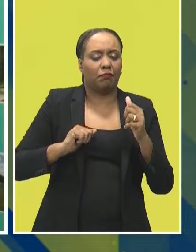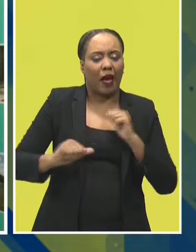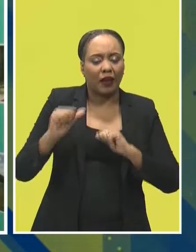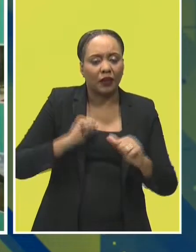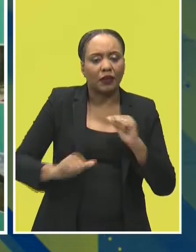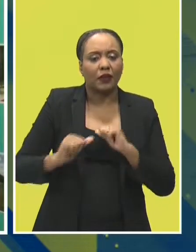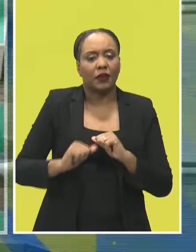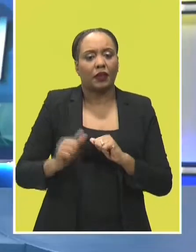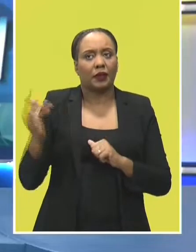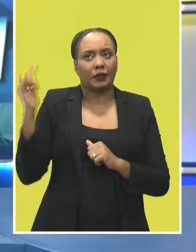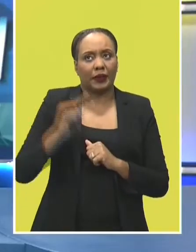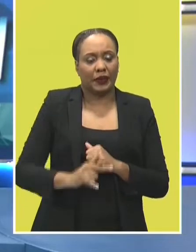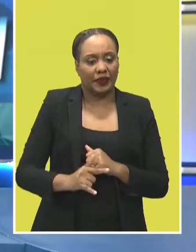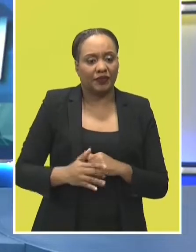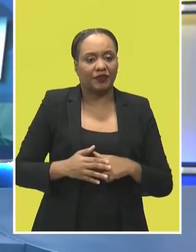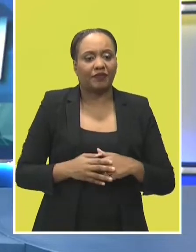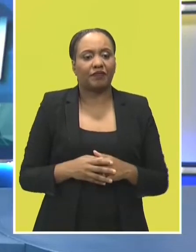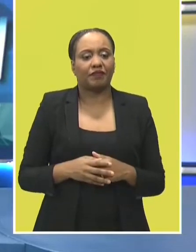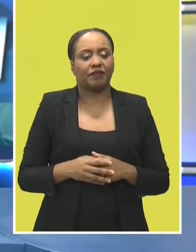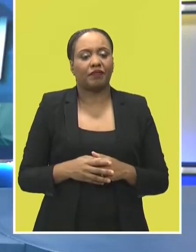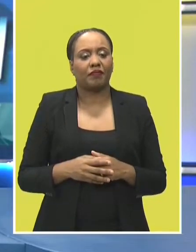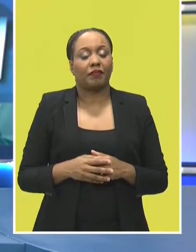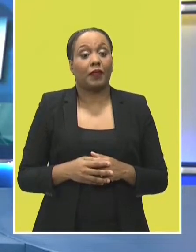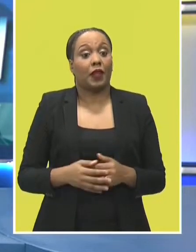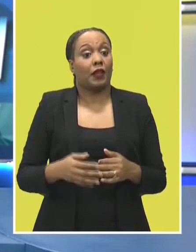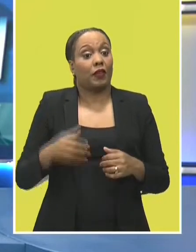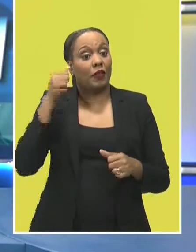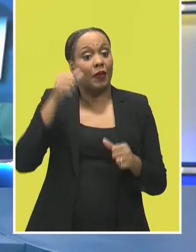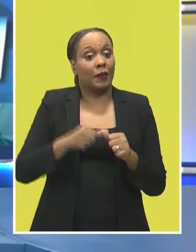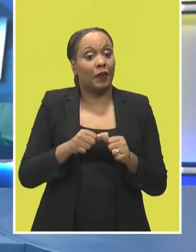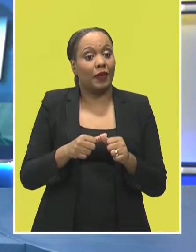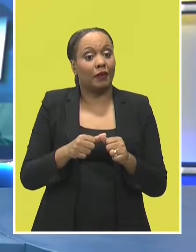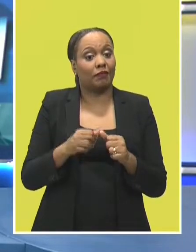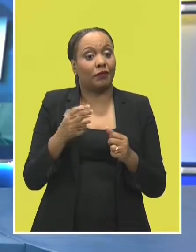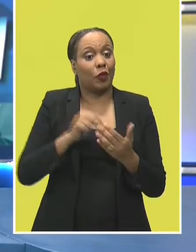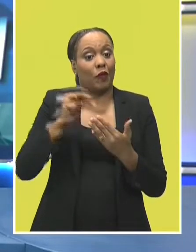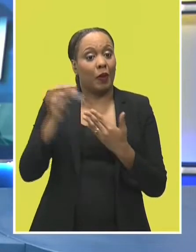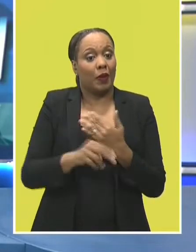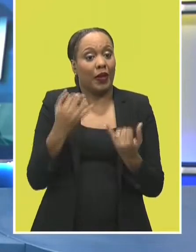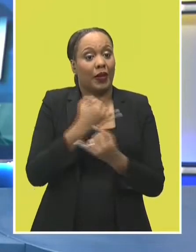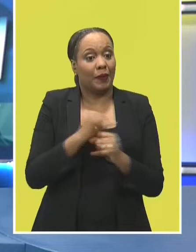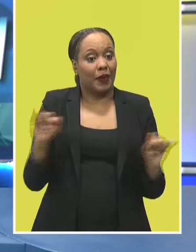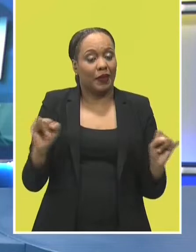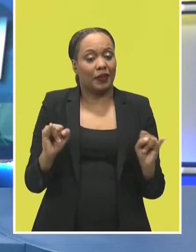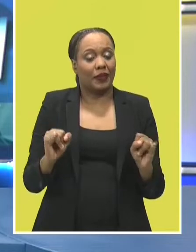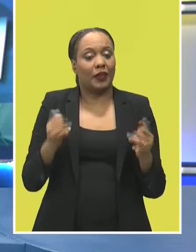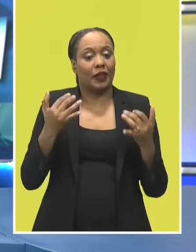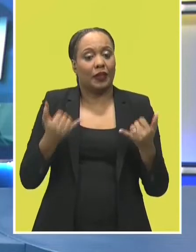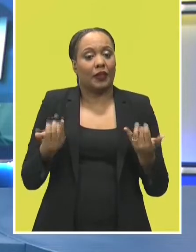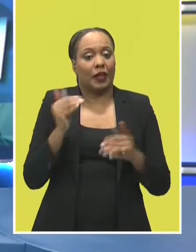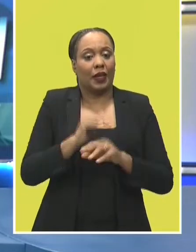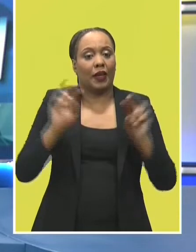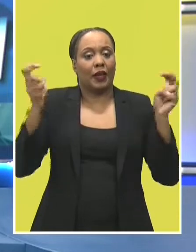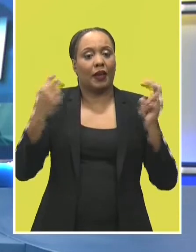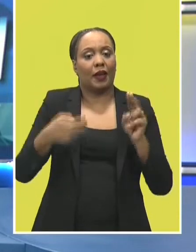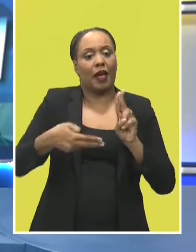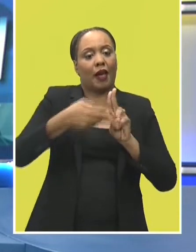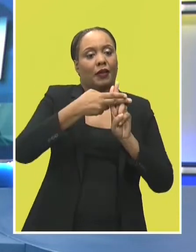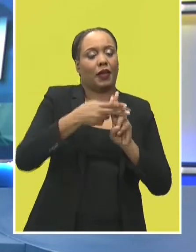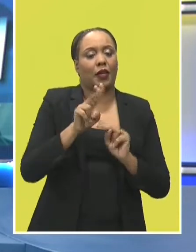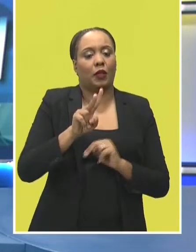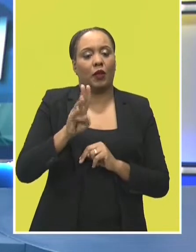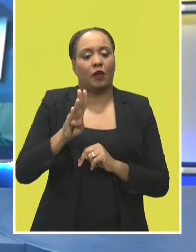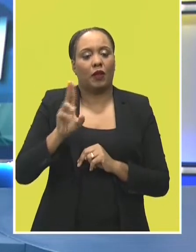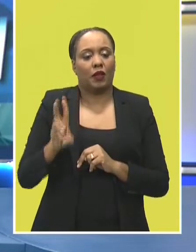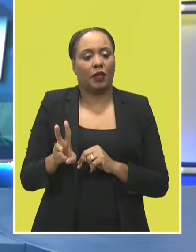our island. Well, of course, it is the month of our independence, and in tonight's edition of Hashtag 246, Shane